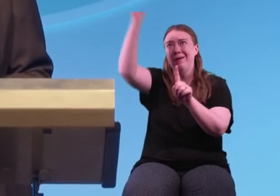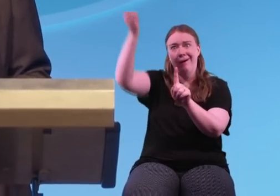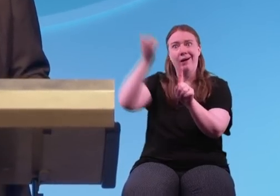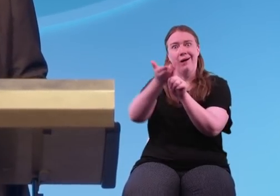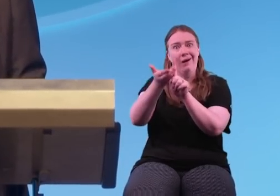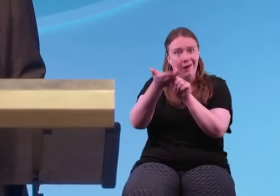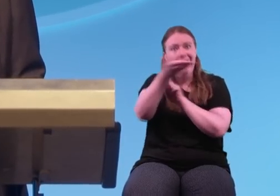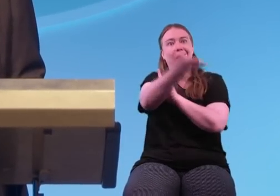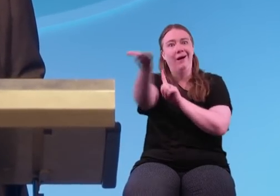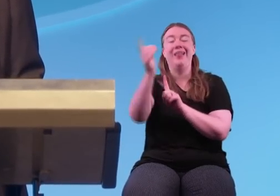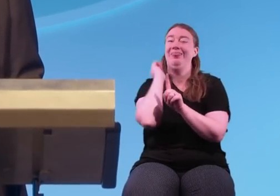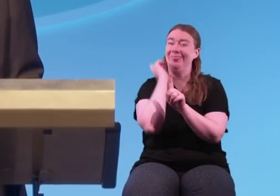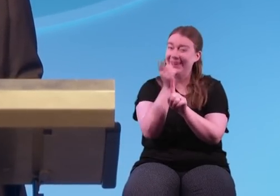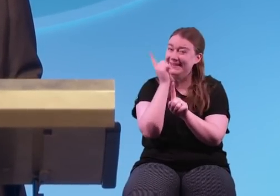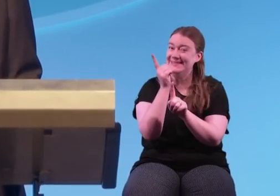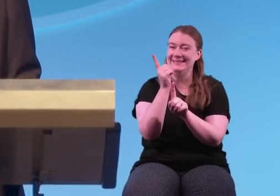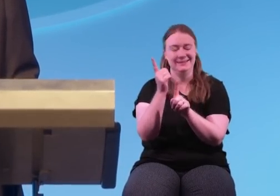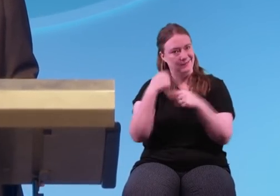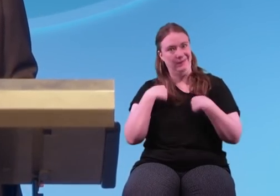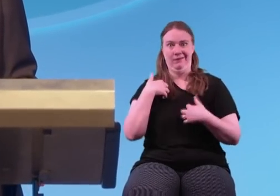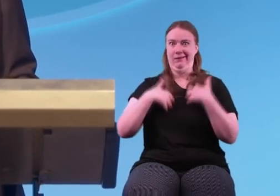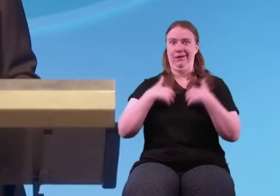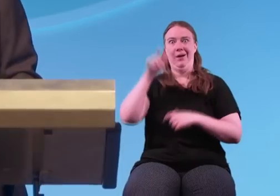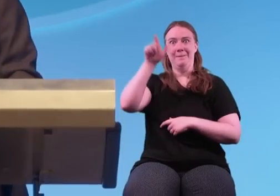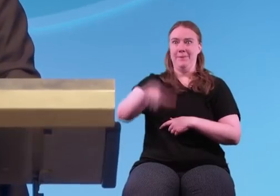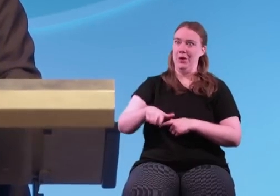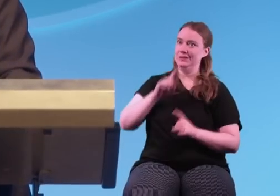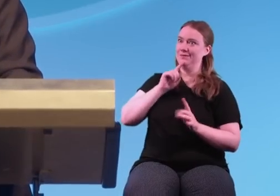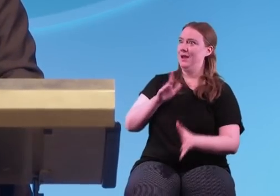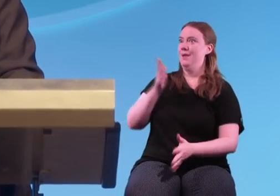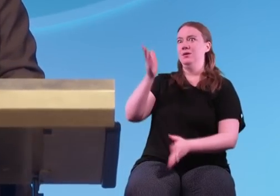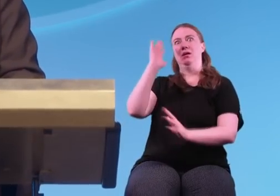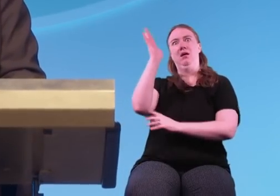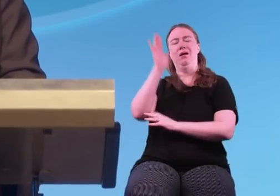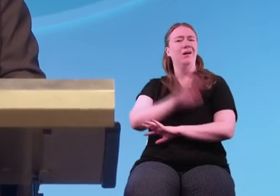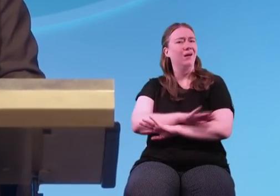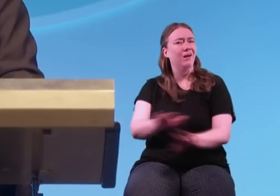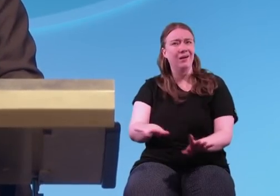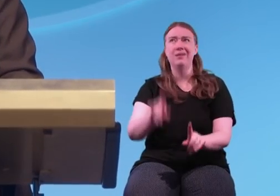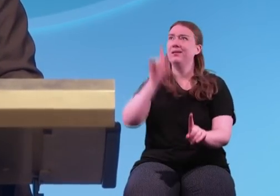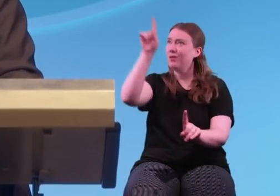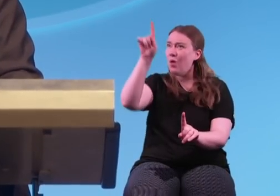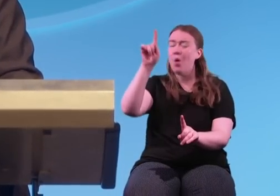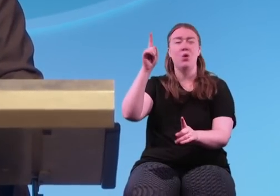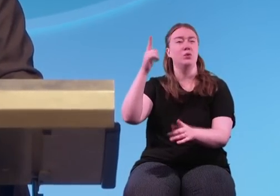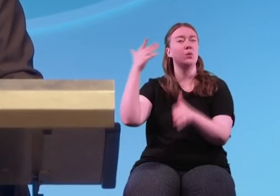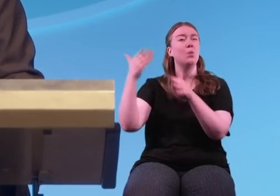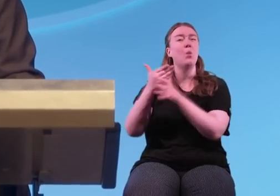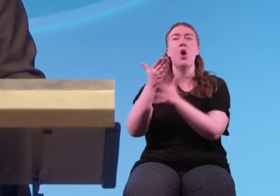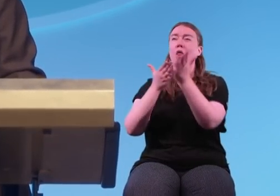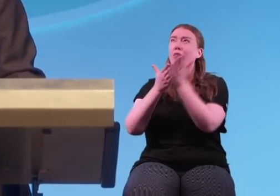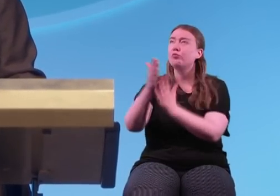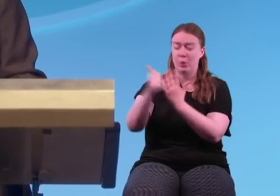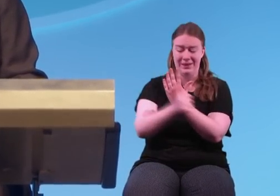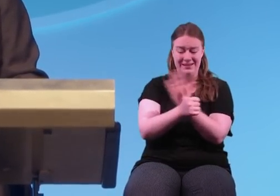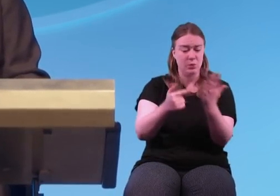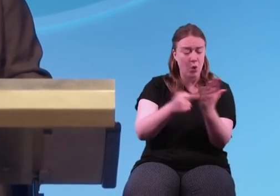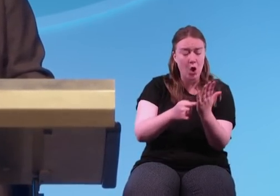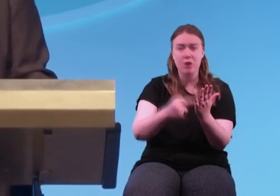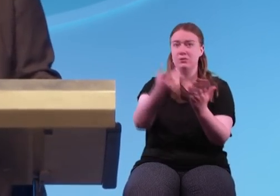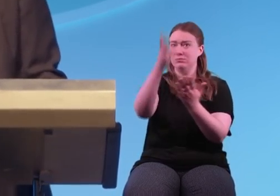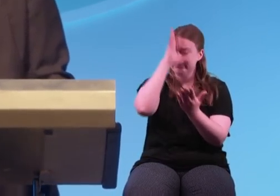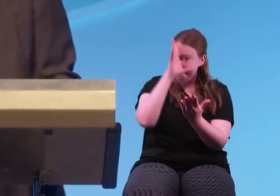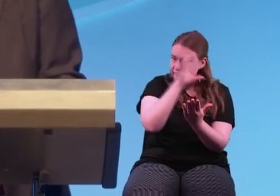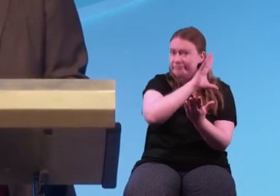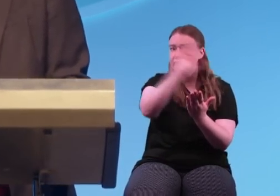And Calvin puts it quite wonderfully when he says, God works through his word when it is made known to us.